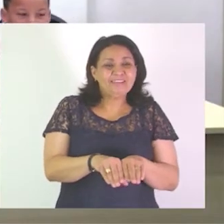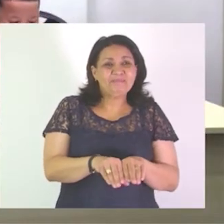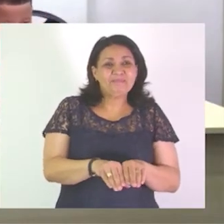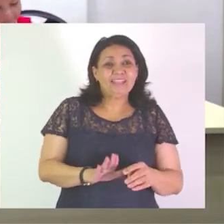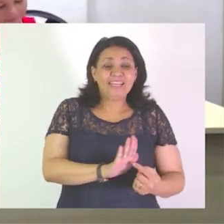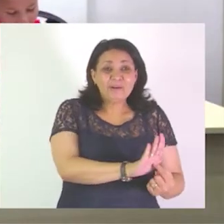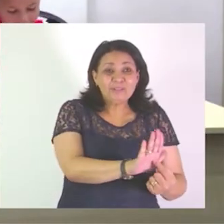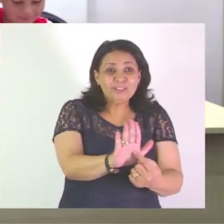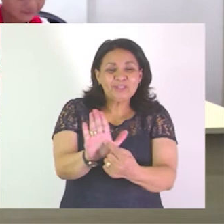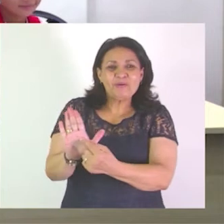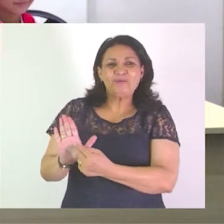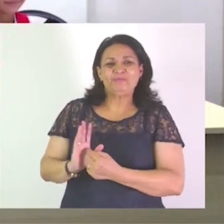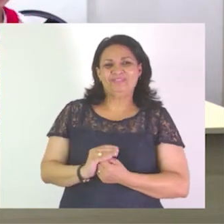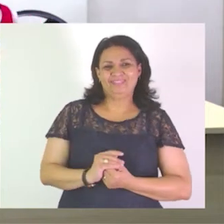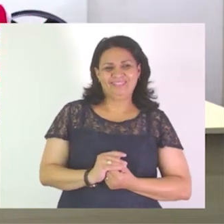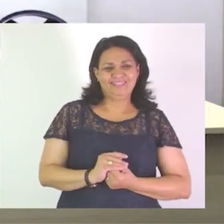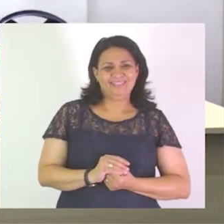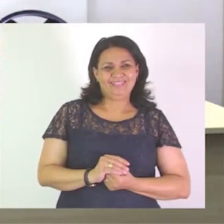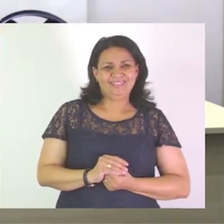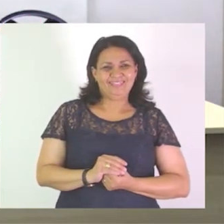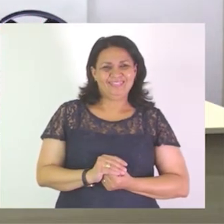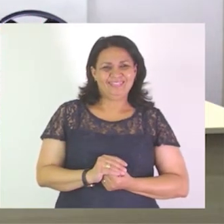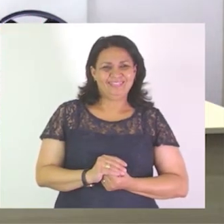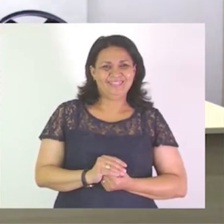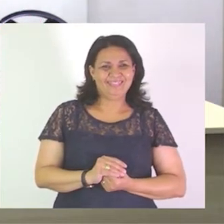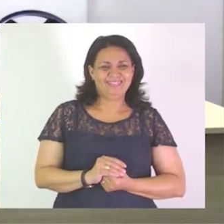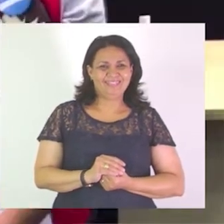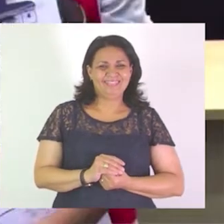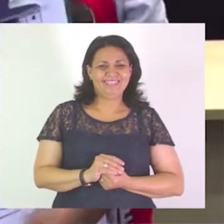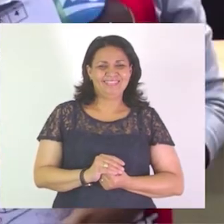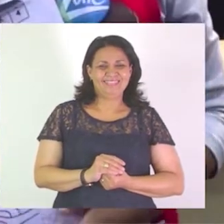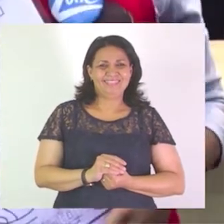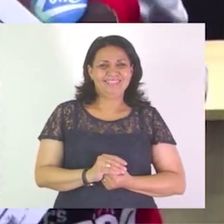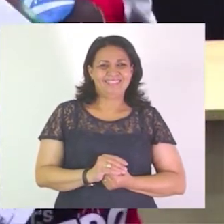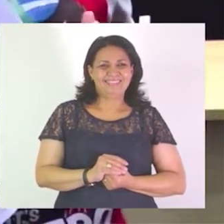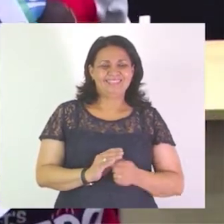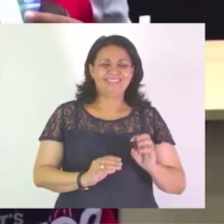show everyone? That's it. Okay.